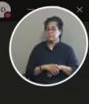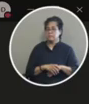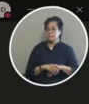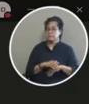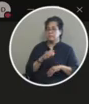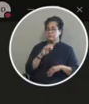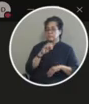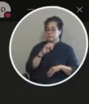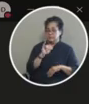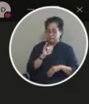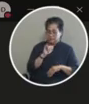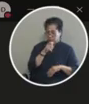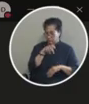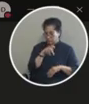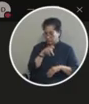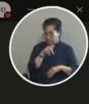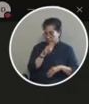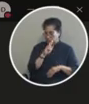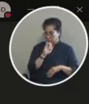Mr. Bryan?